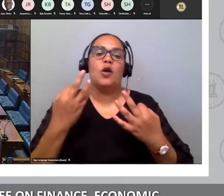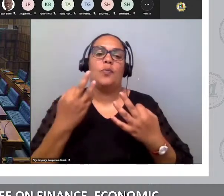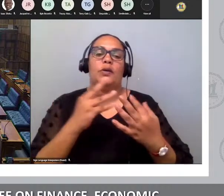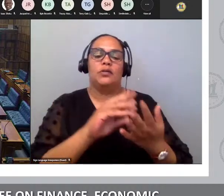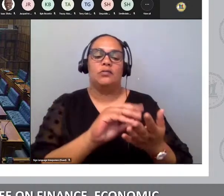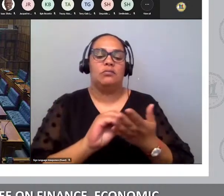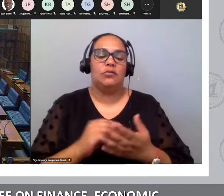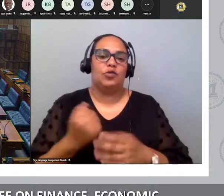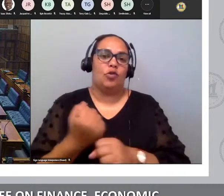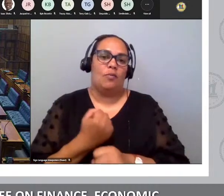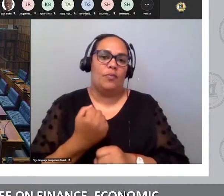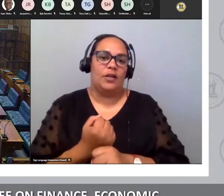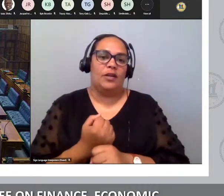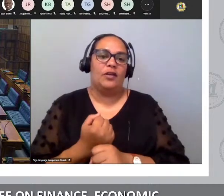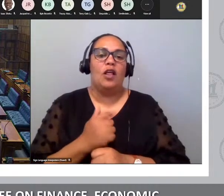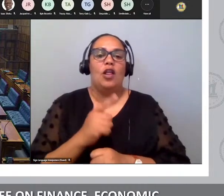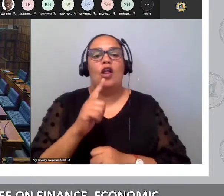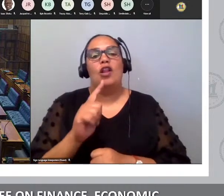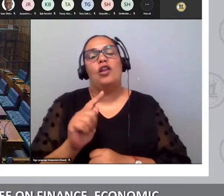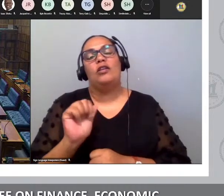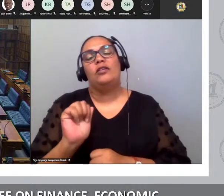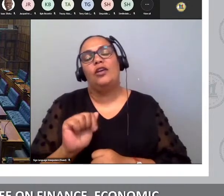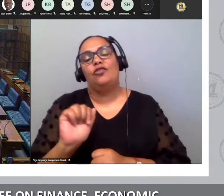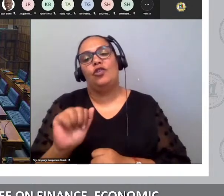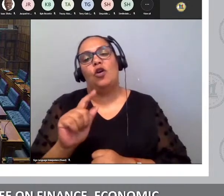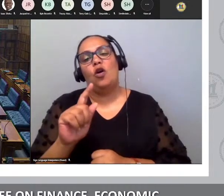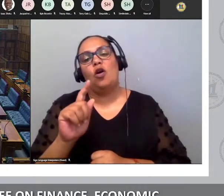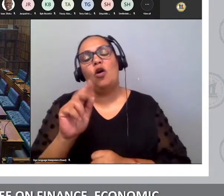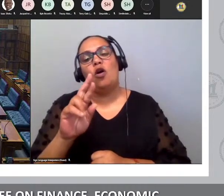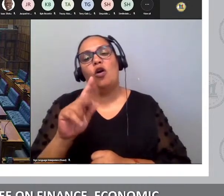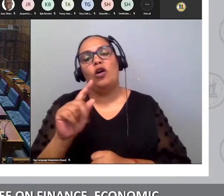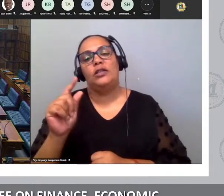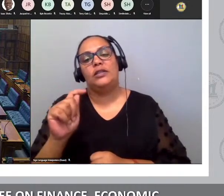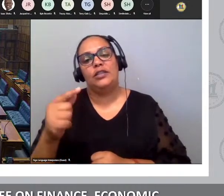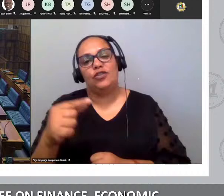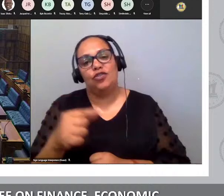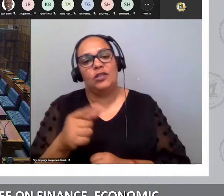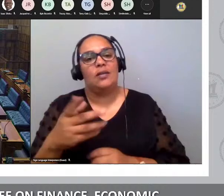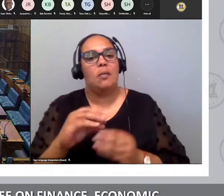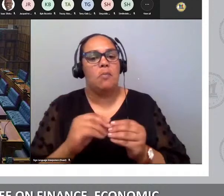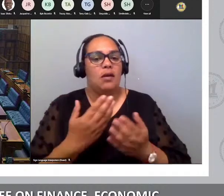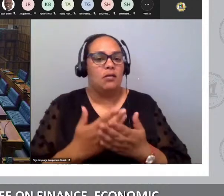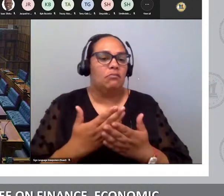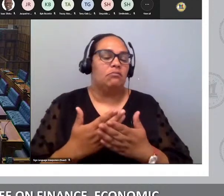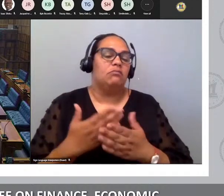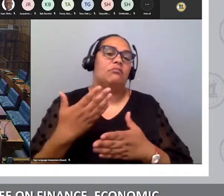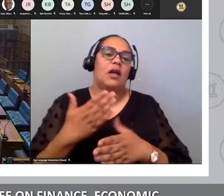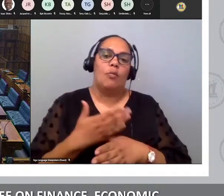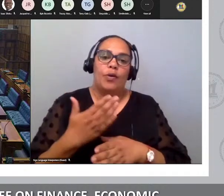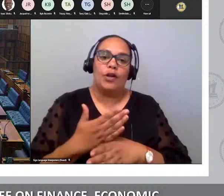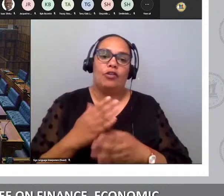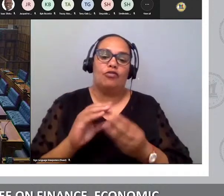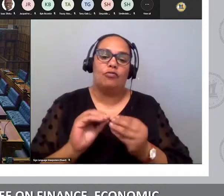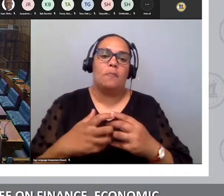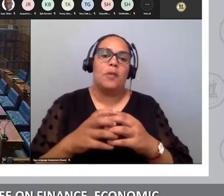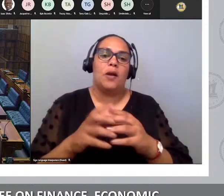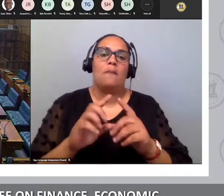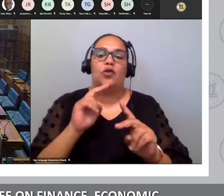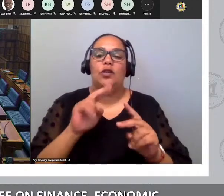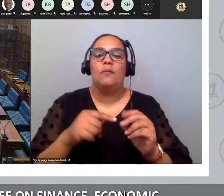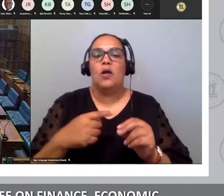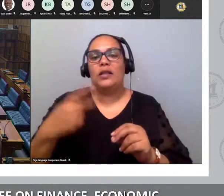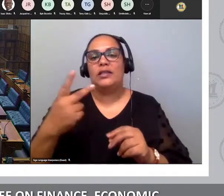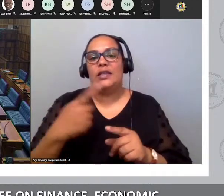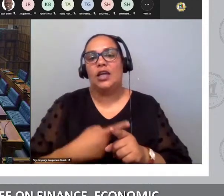into operation the Los Angeles rtgs arrived they were made operational so you see from about the